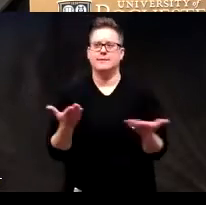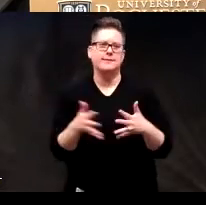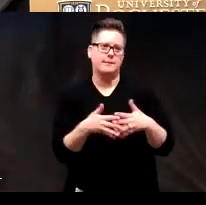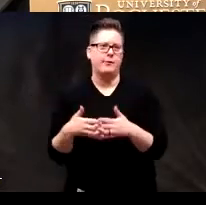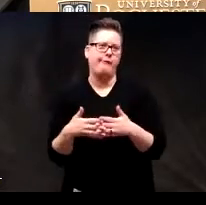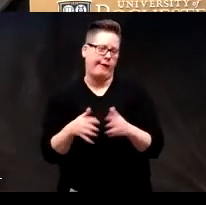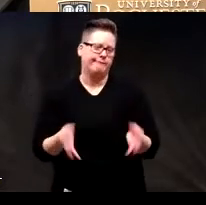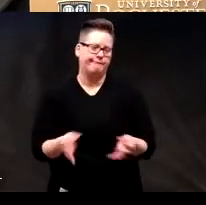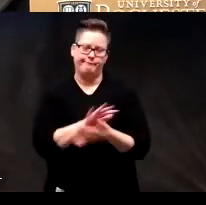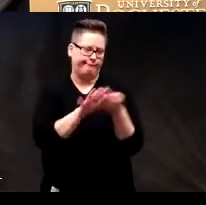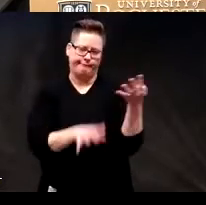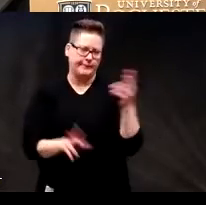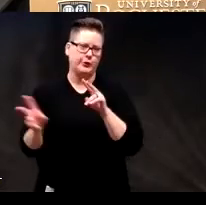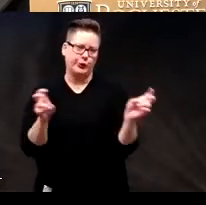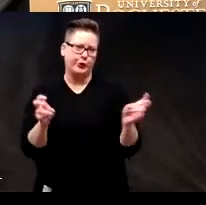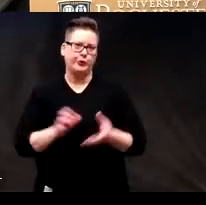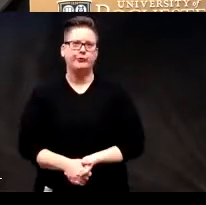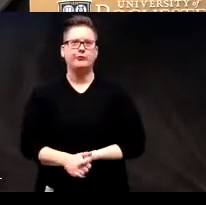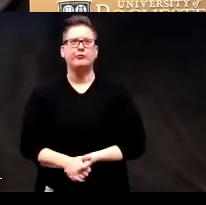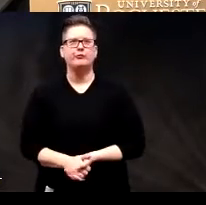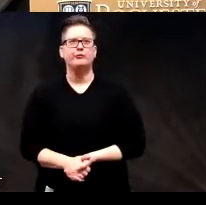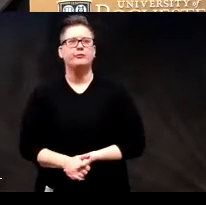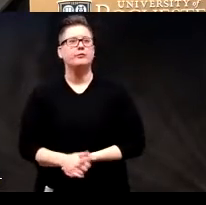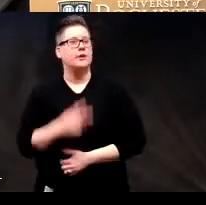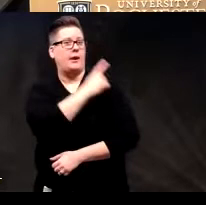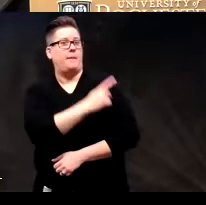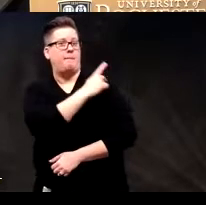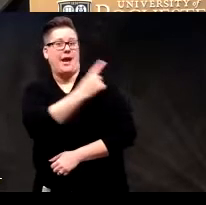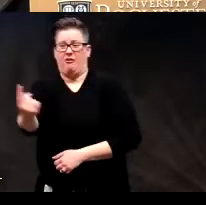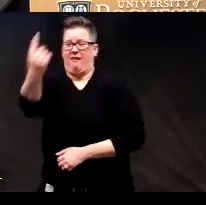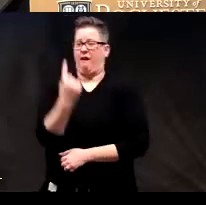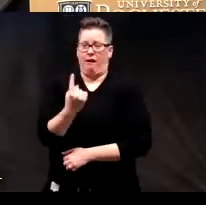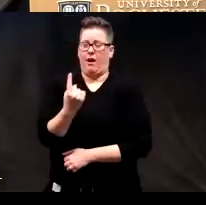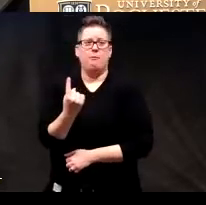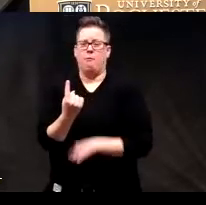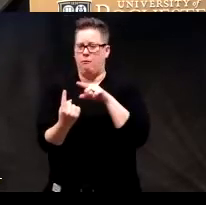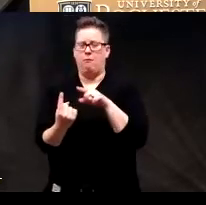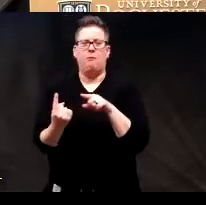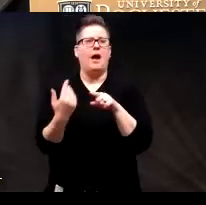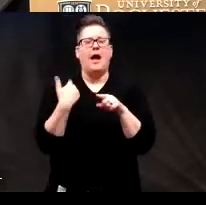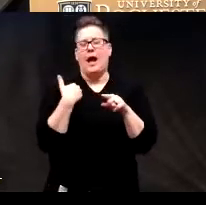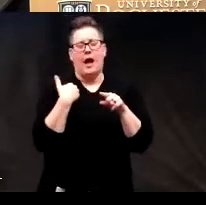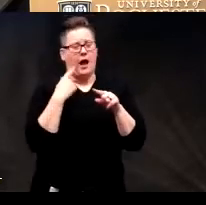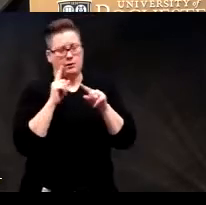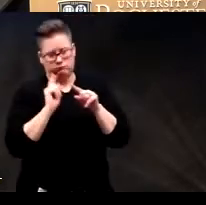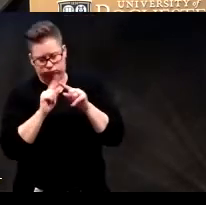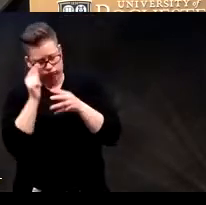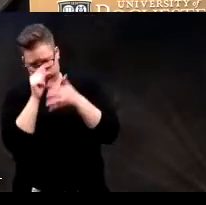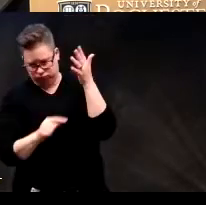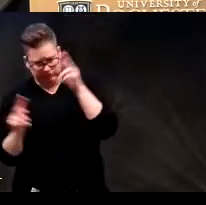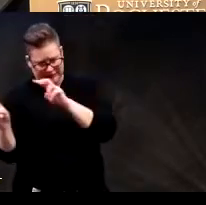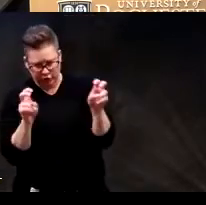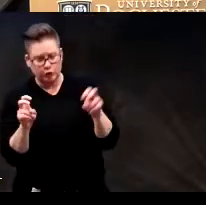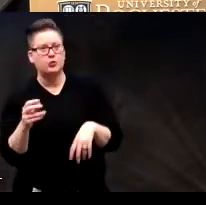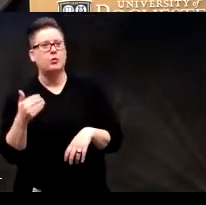America. And patients show up with a diversity of contexts, right? They bring their